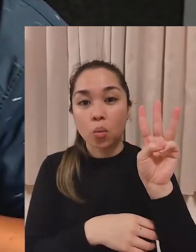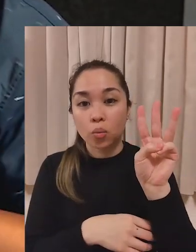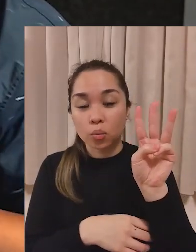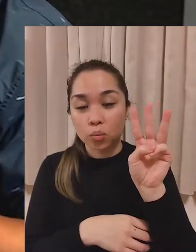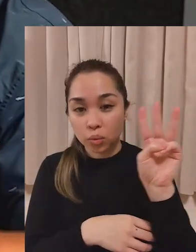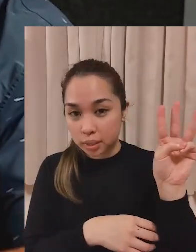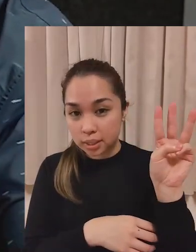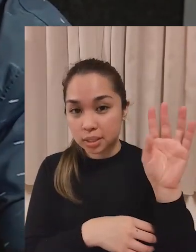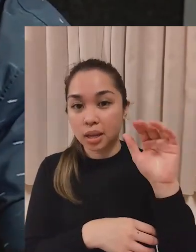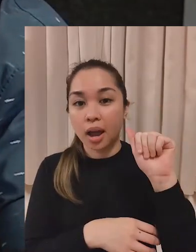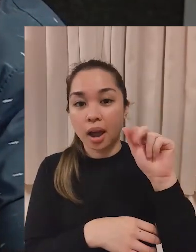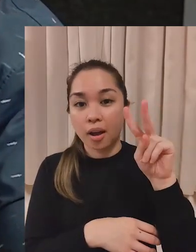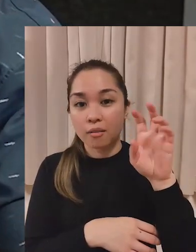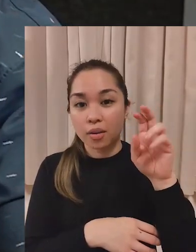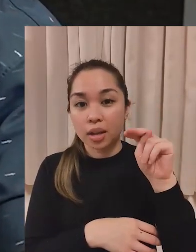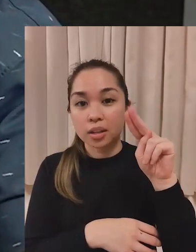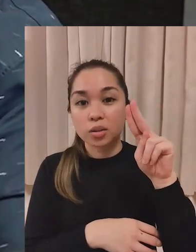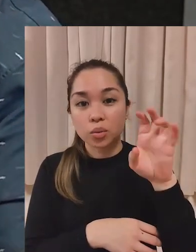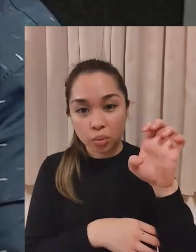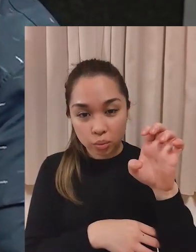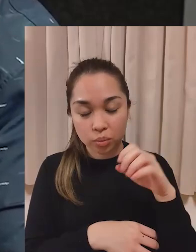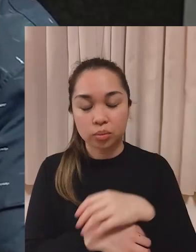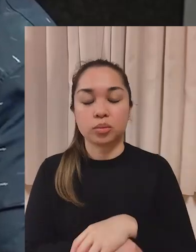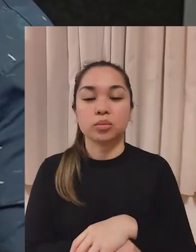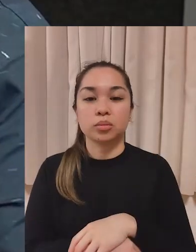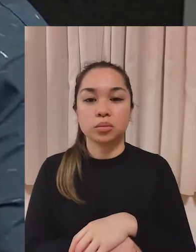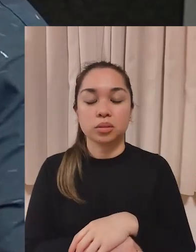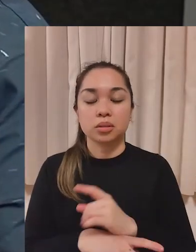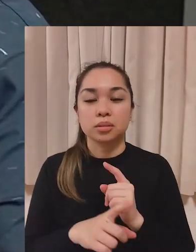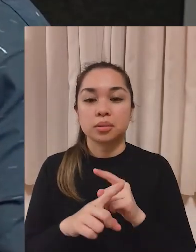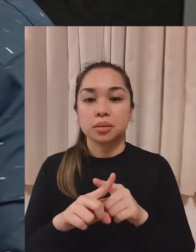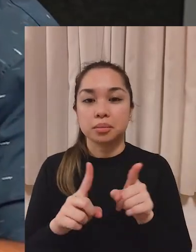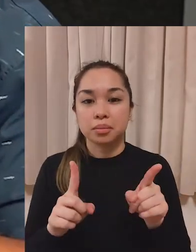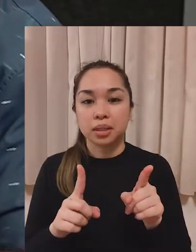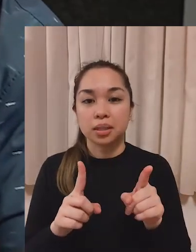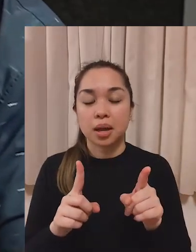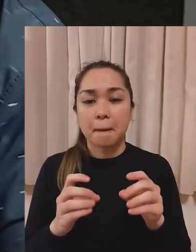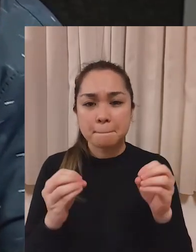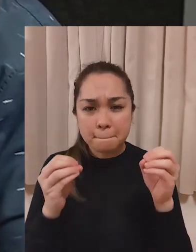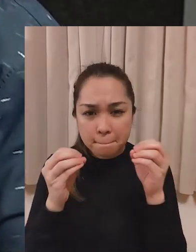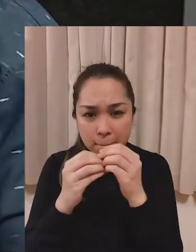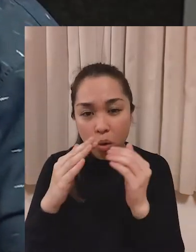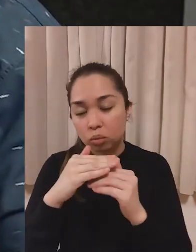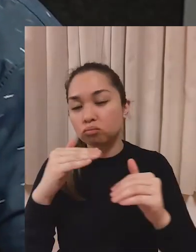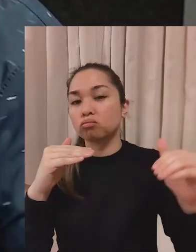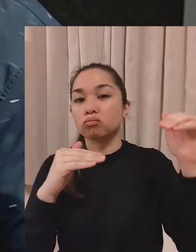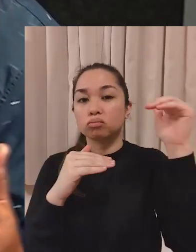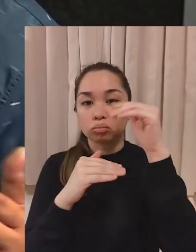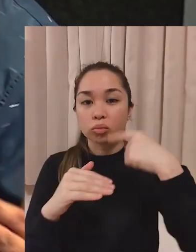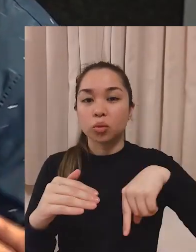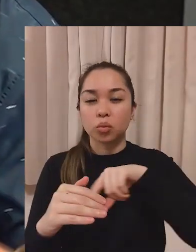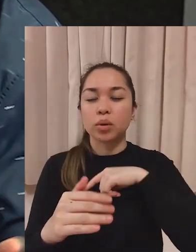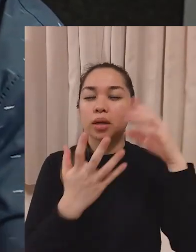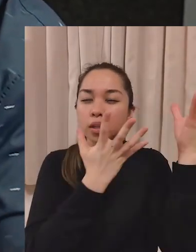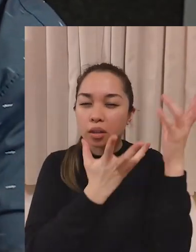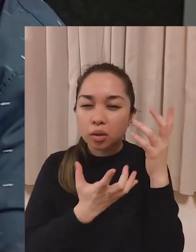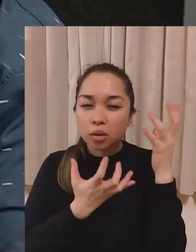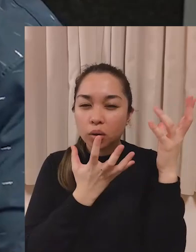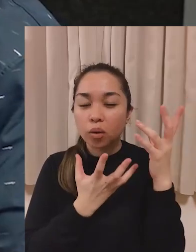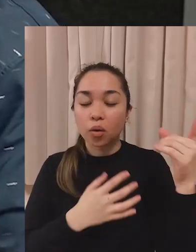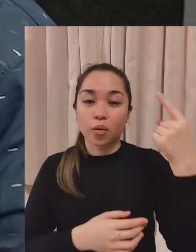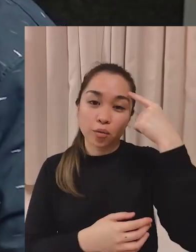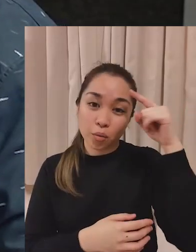even beyond the time, Lord, we long for that day when Christ comes and that we will be